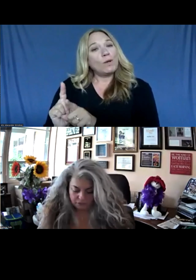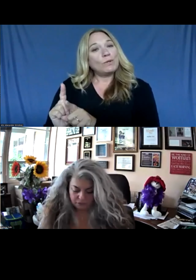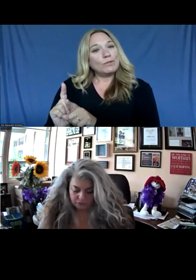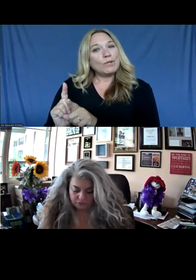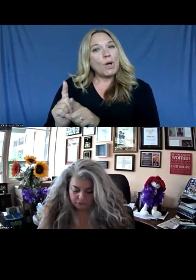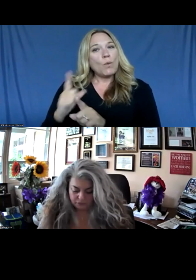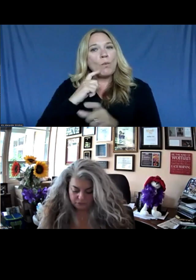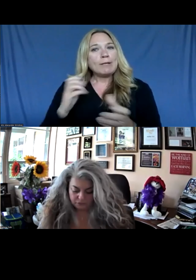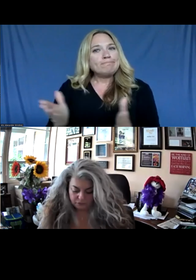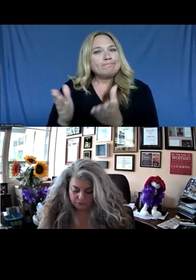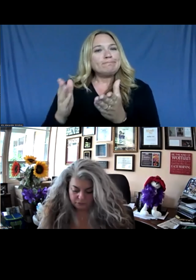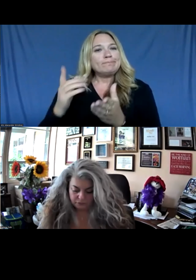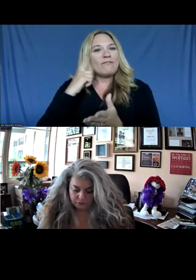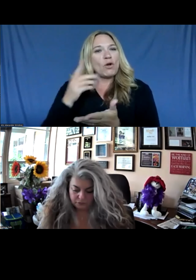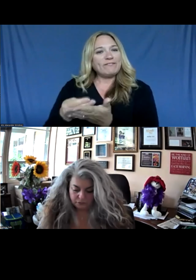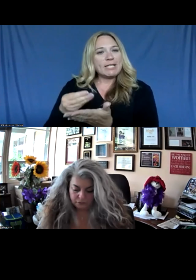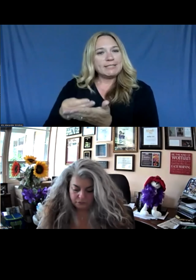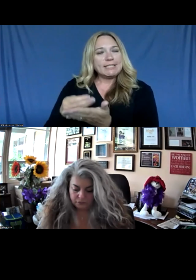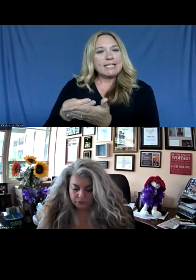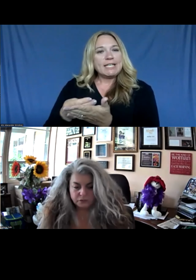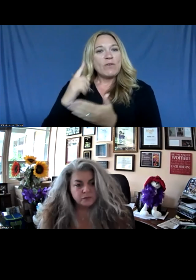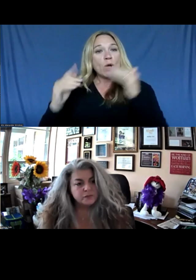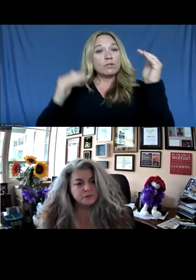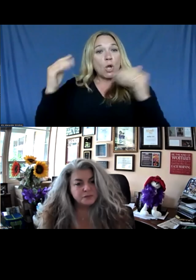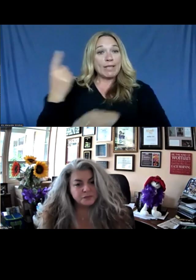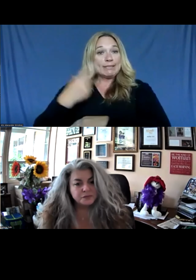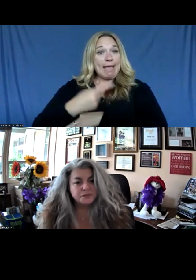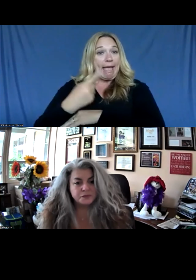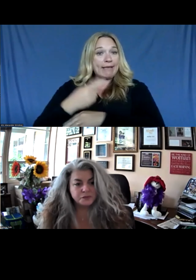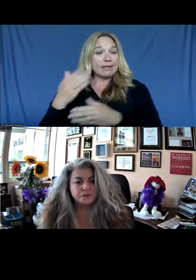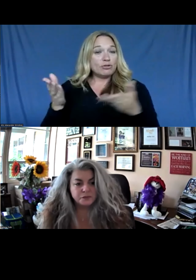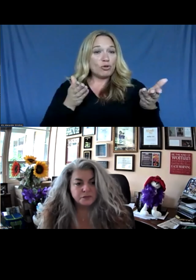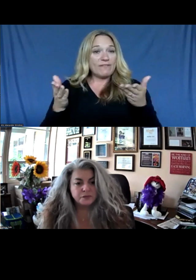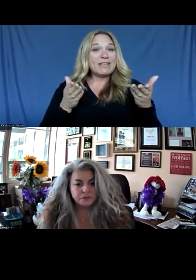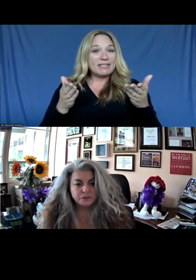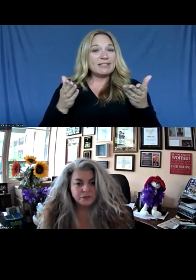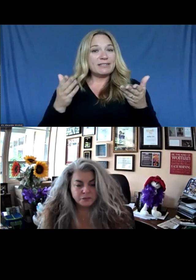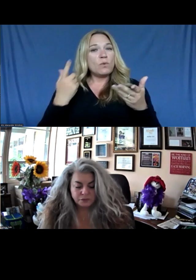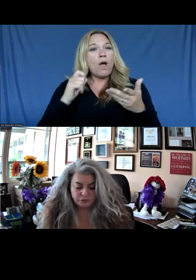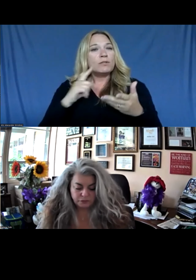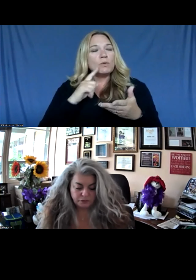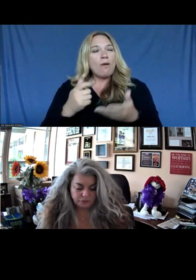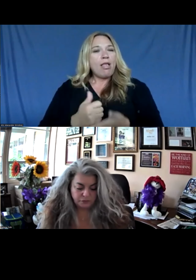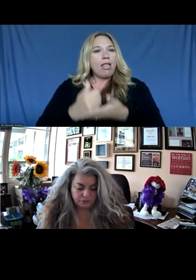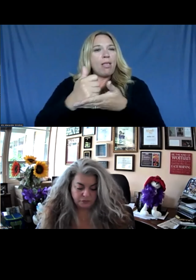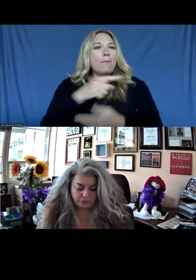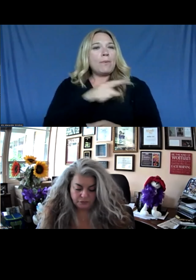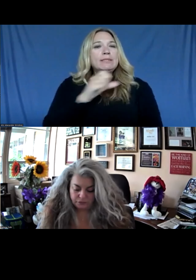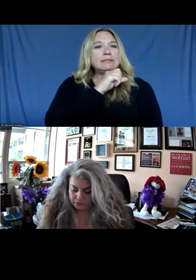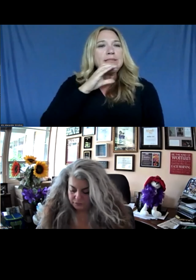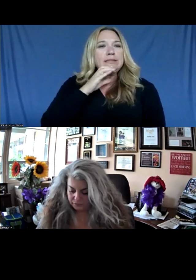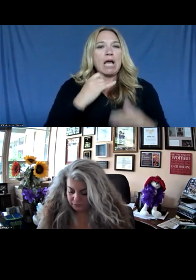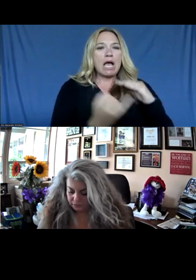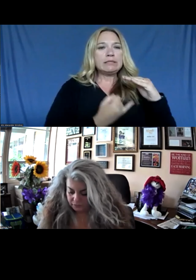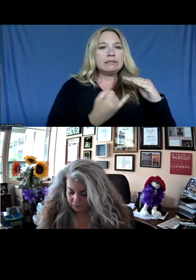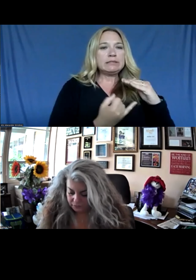would push for funding for adult day services to combat senior isolation, which has been a huge